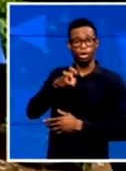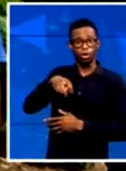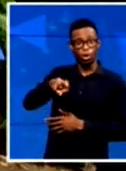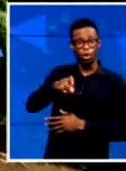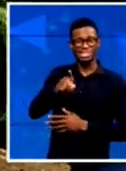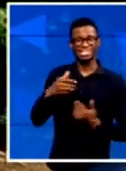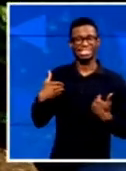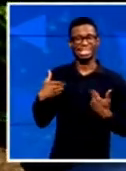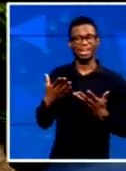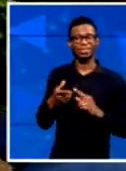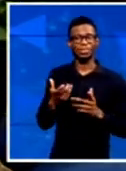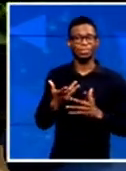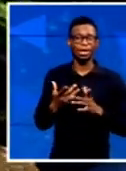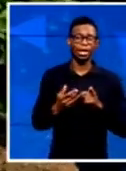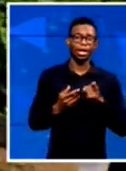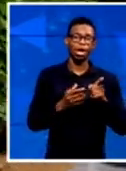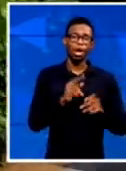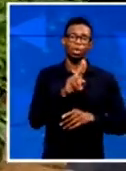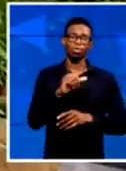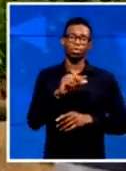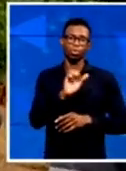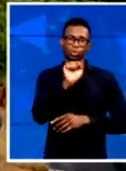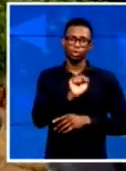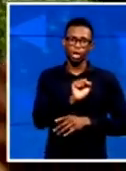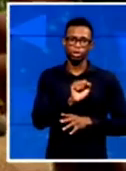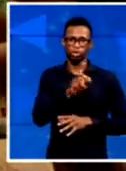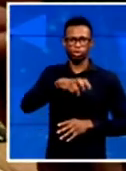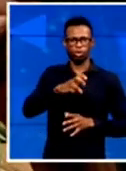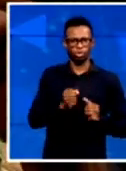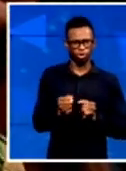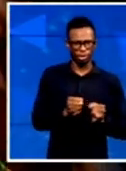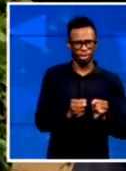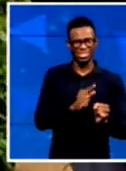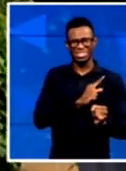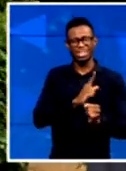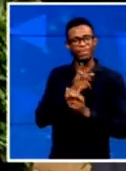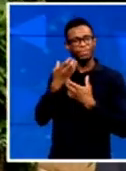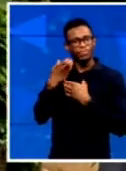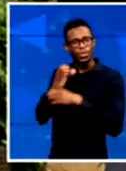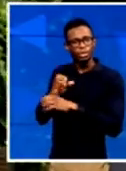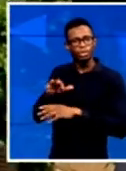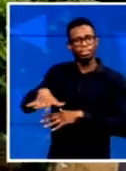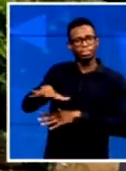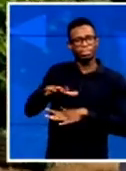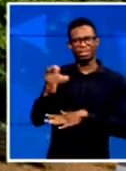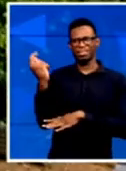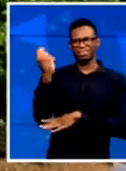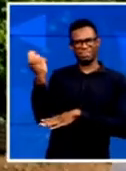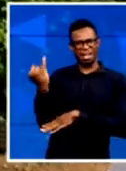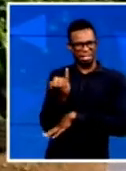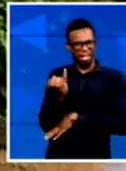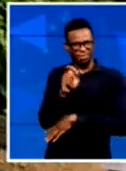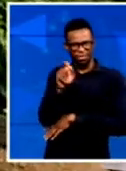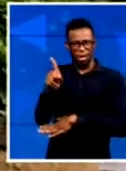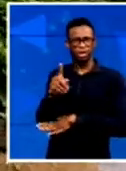which focuses on rural tourism development and to expand the geographical footprint into the tourism